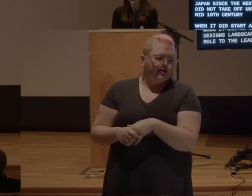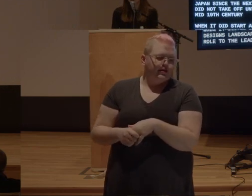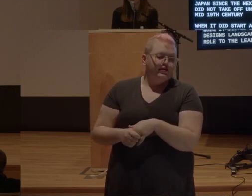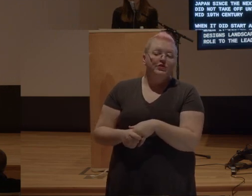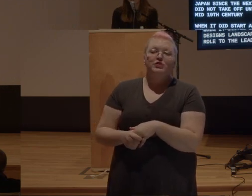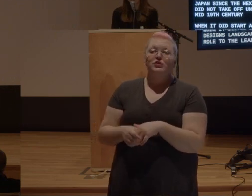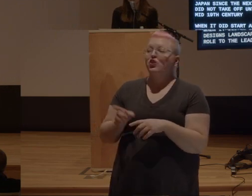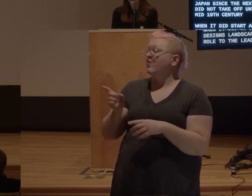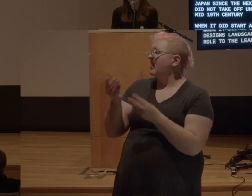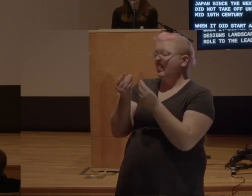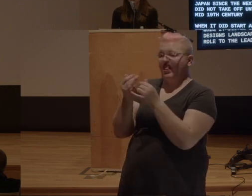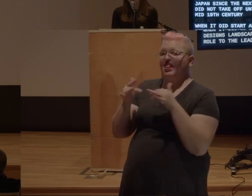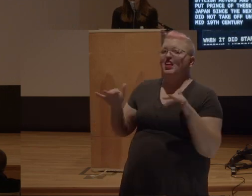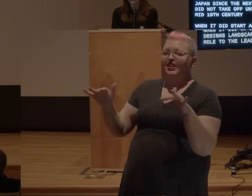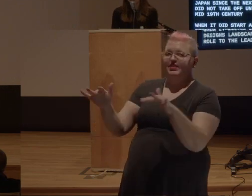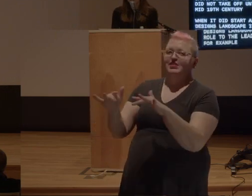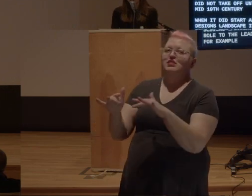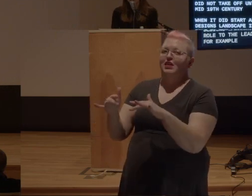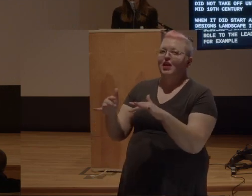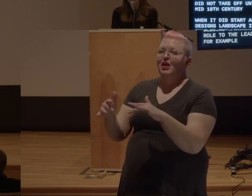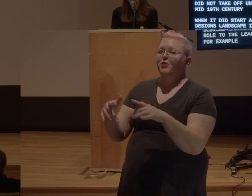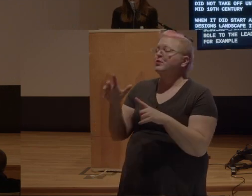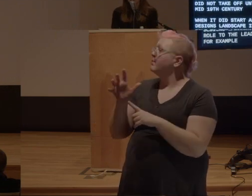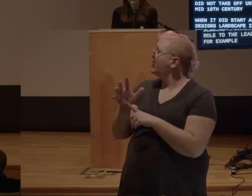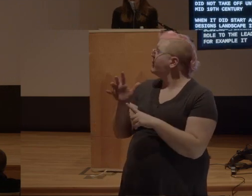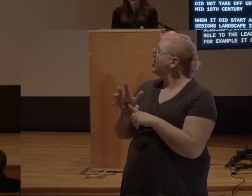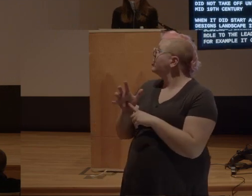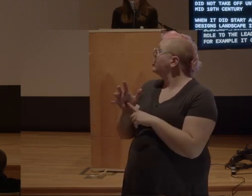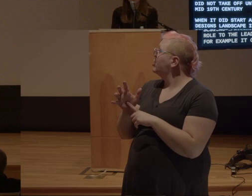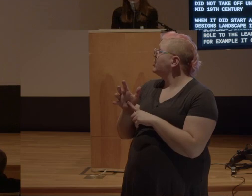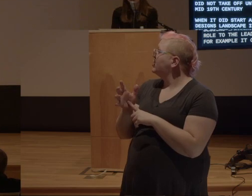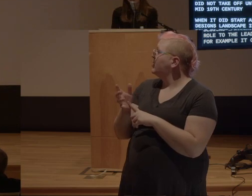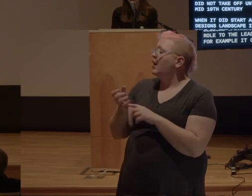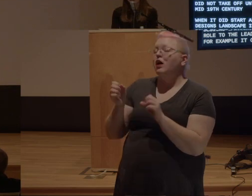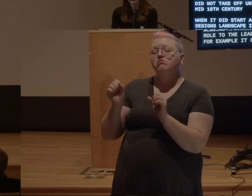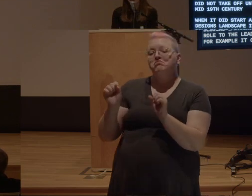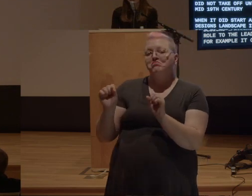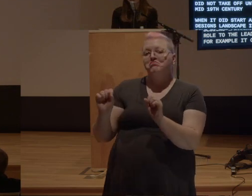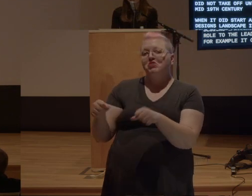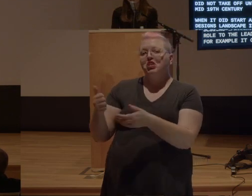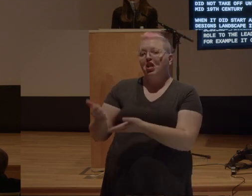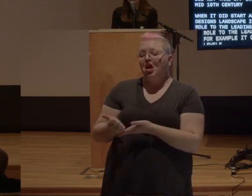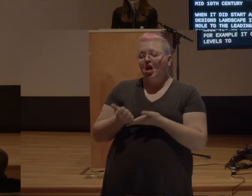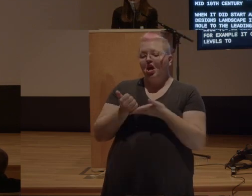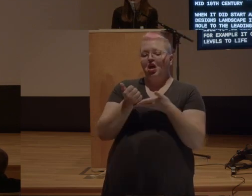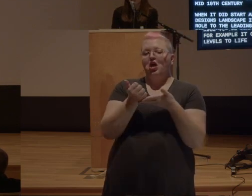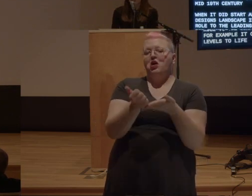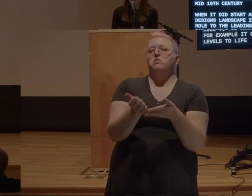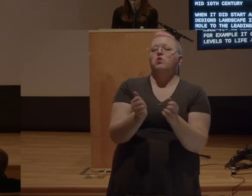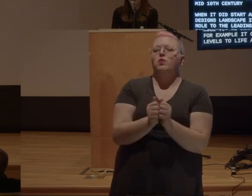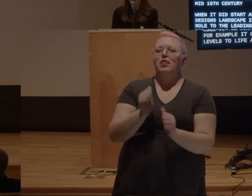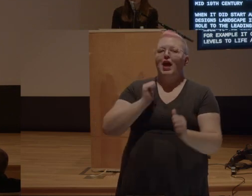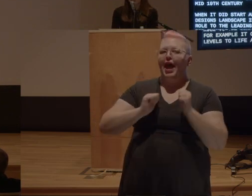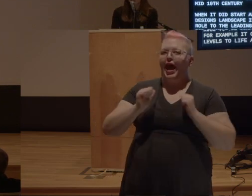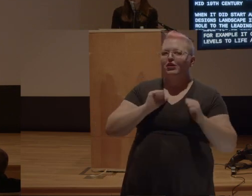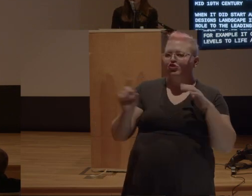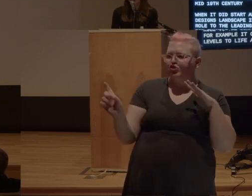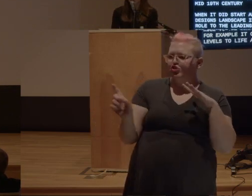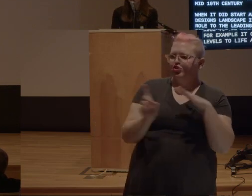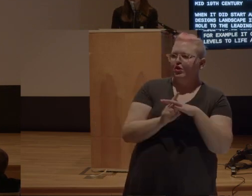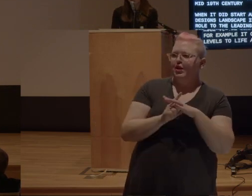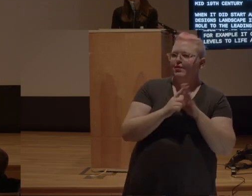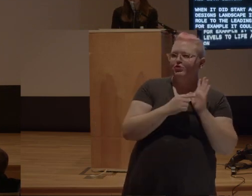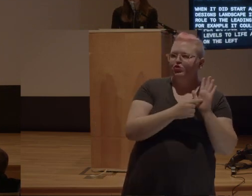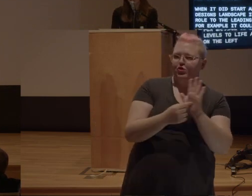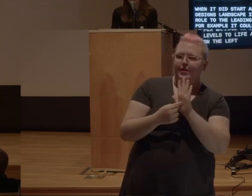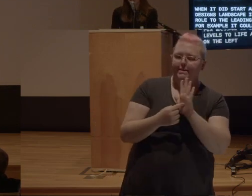floating world. For example, it could be used to bring actors and their roles to life, as seen in the design by Hokusai on the